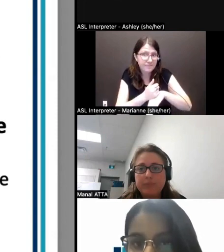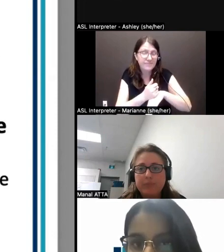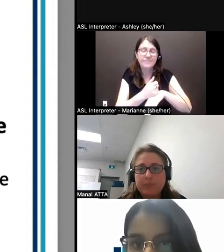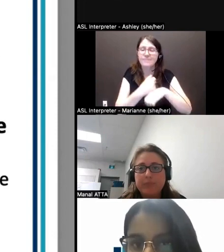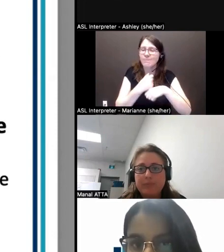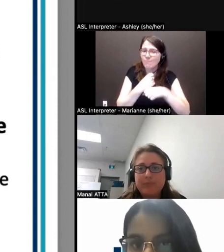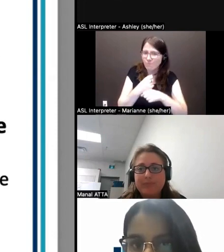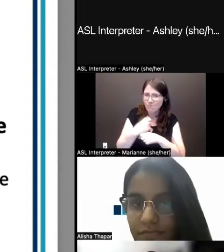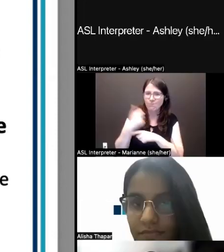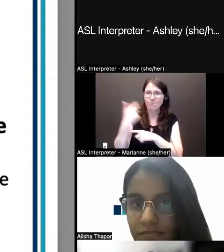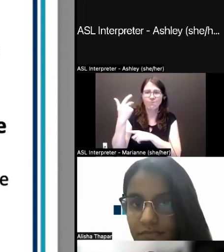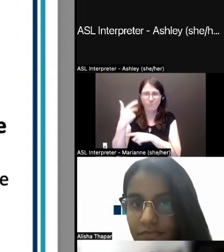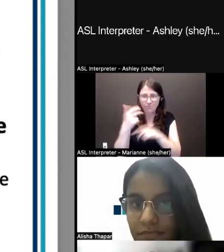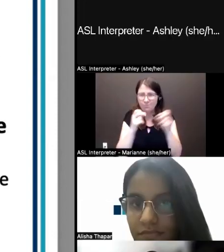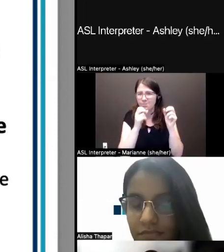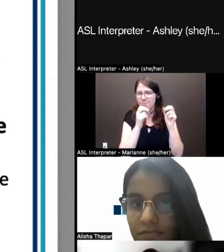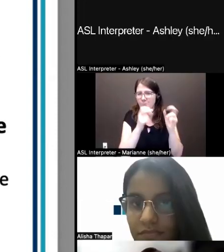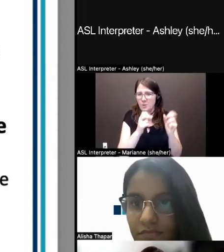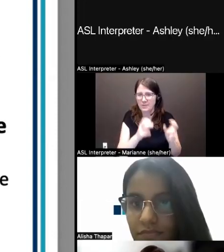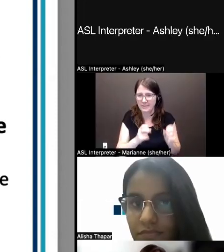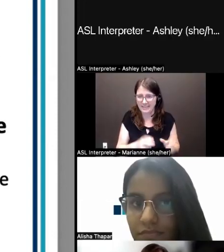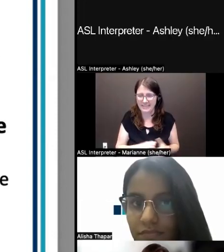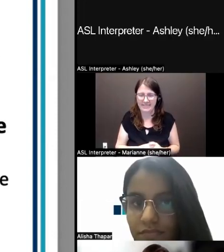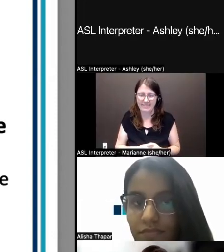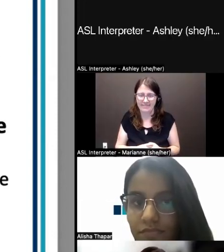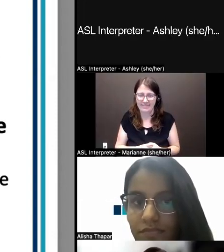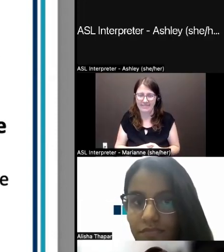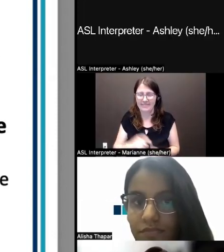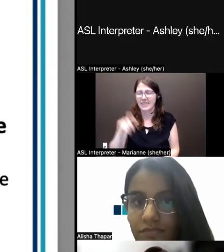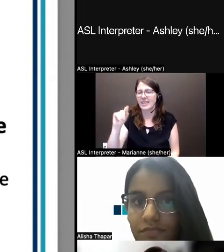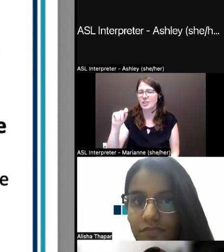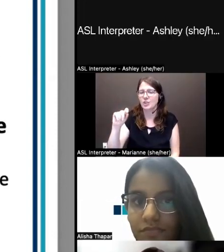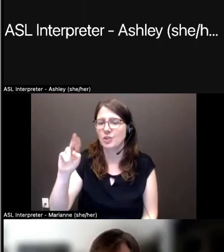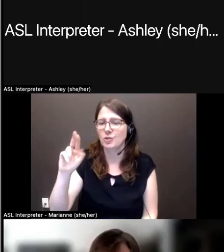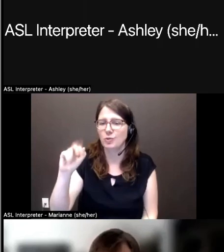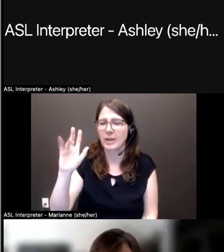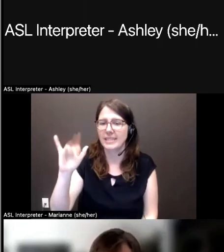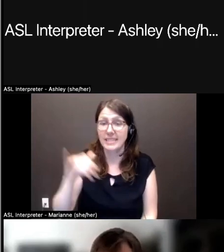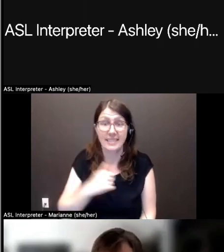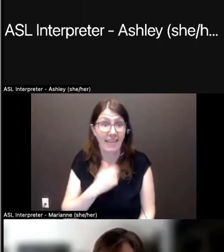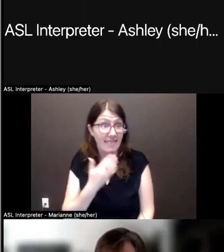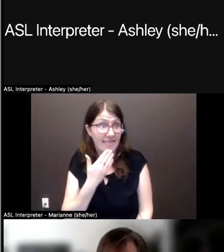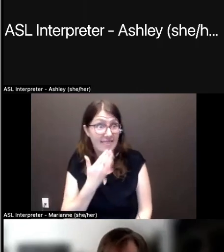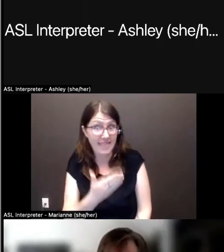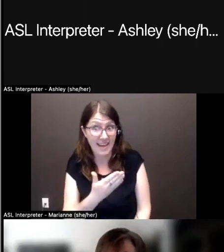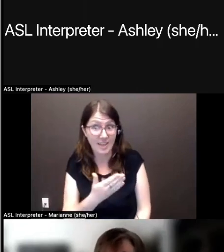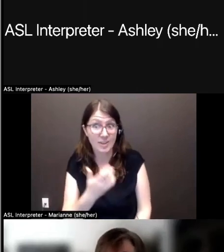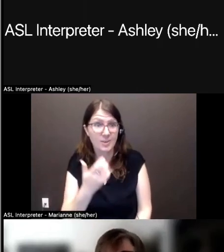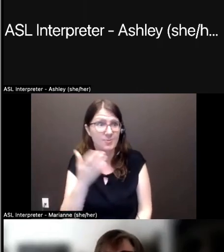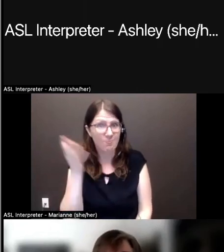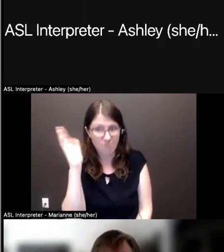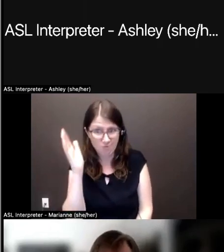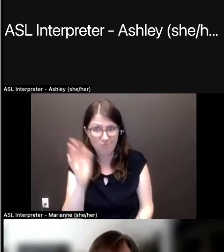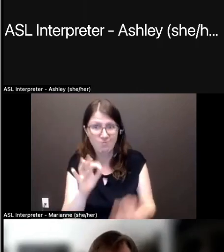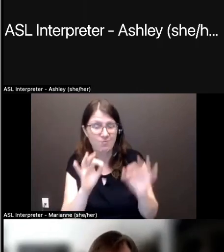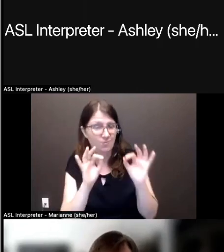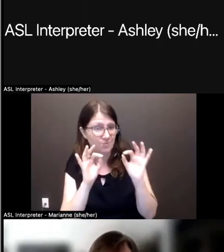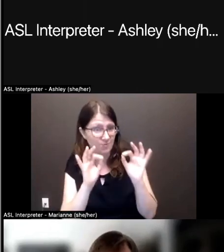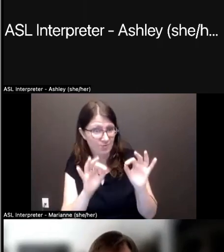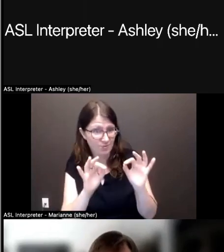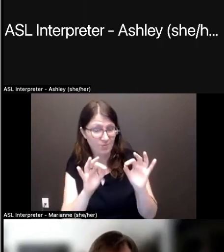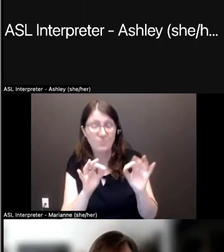Thanks so much, Manal. It's so interesting. One of the things that's really standing out for me in both of these,